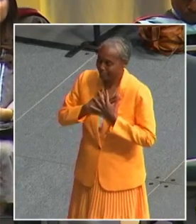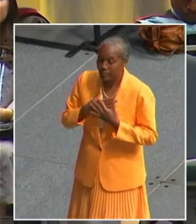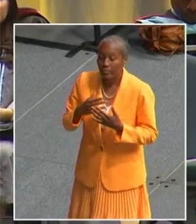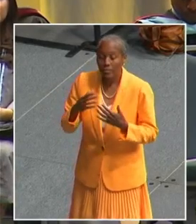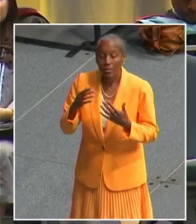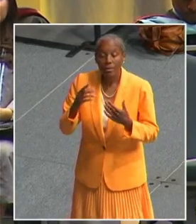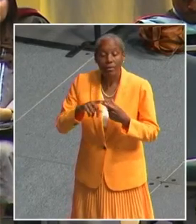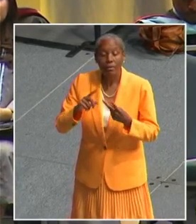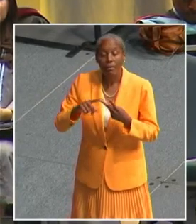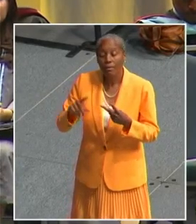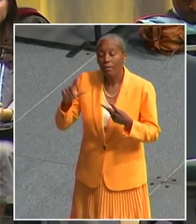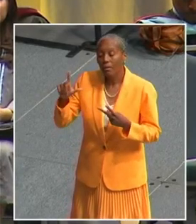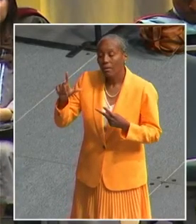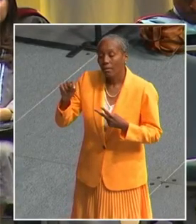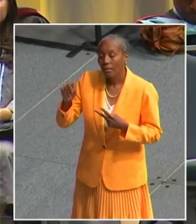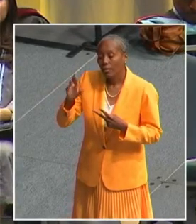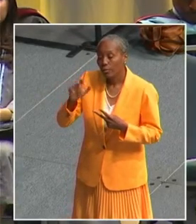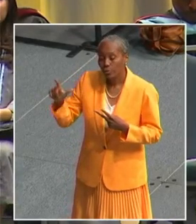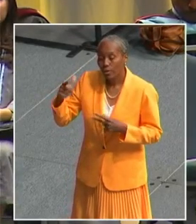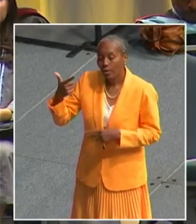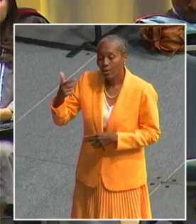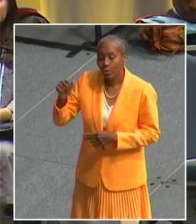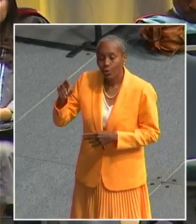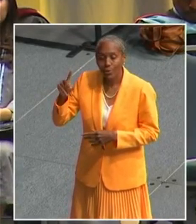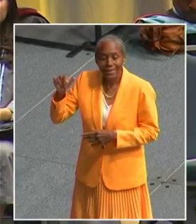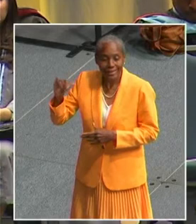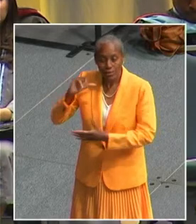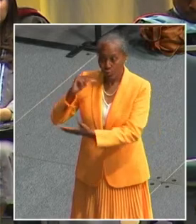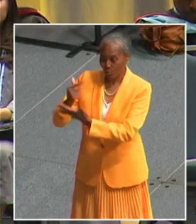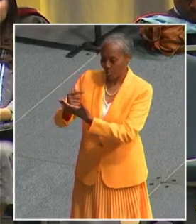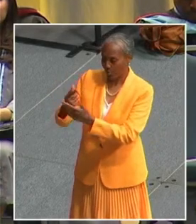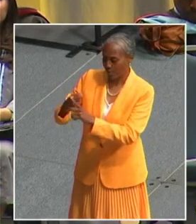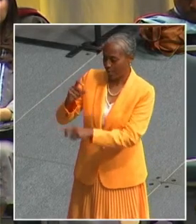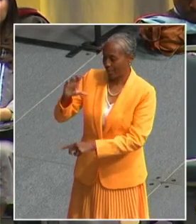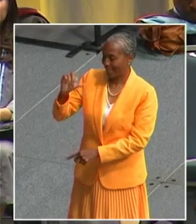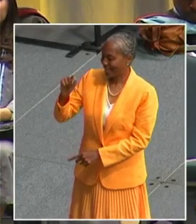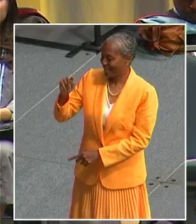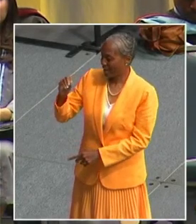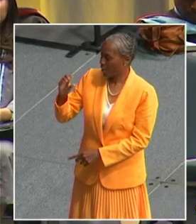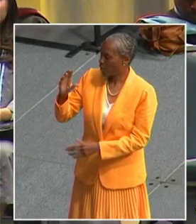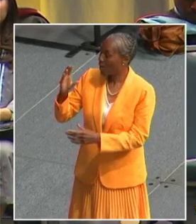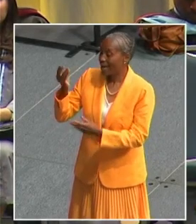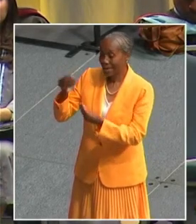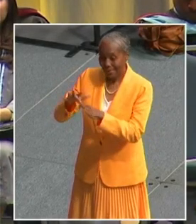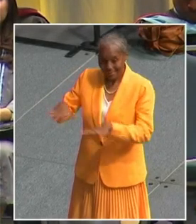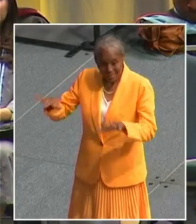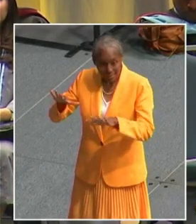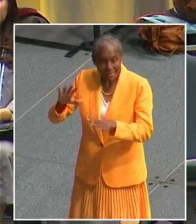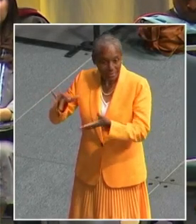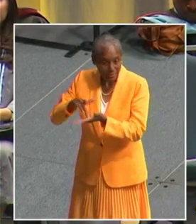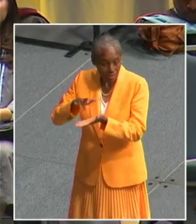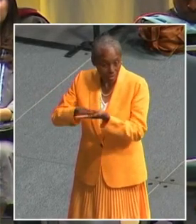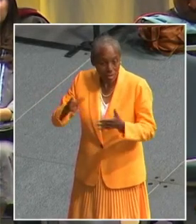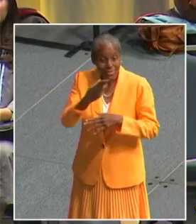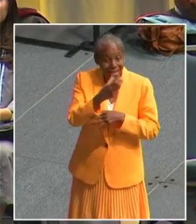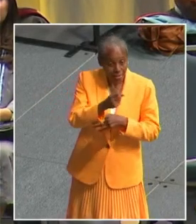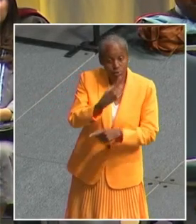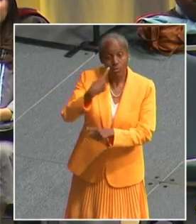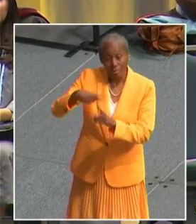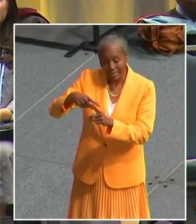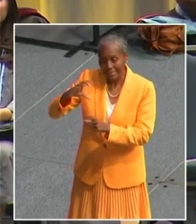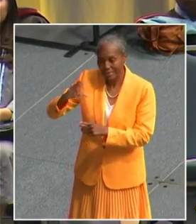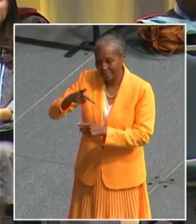Latrell Grady is graduating from the Cato Campus Middle College today with both a high school diploma and his Central